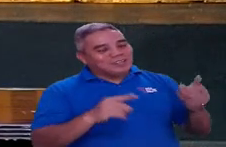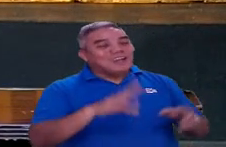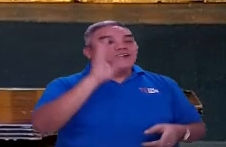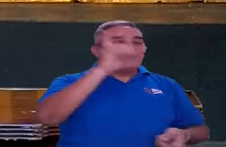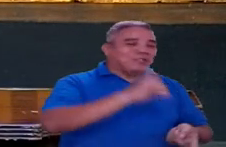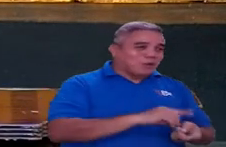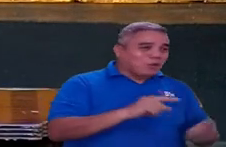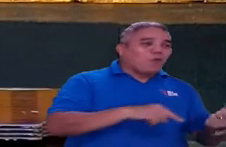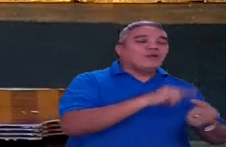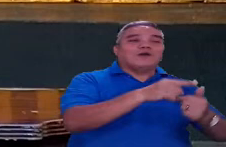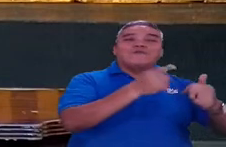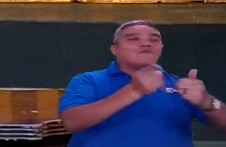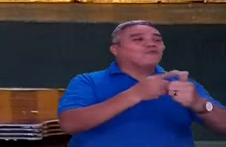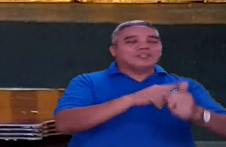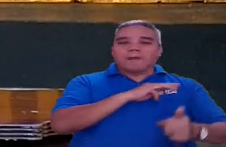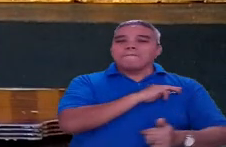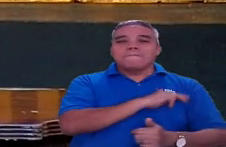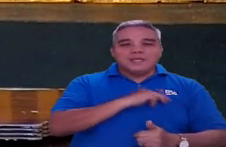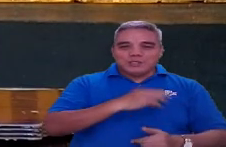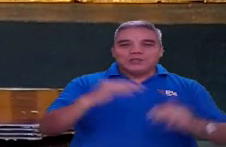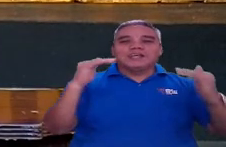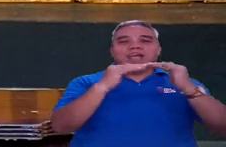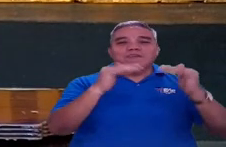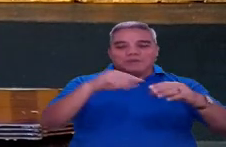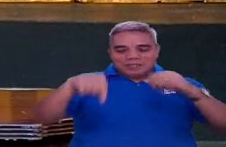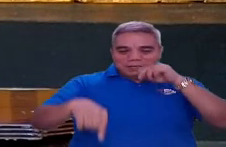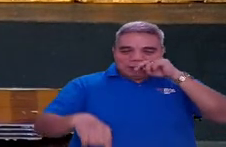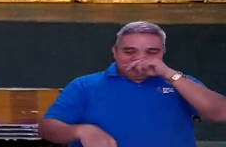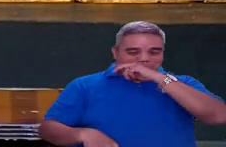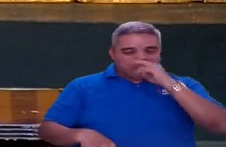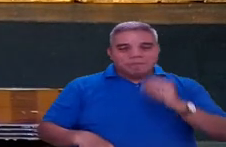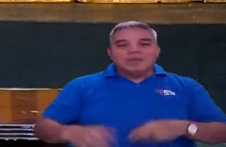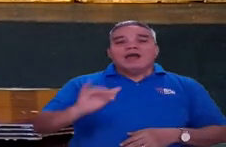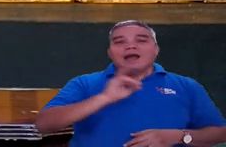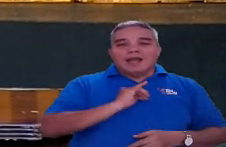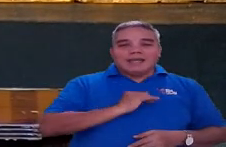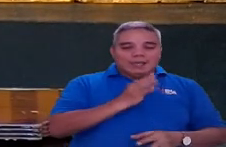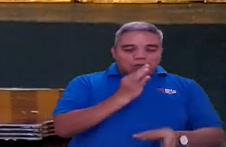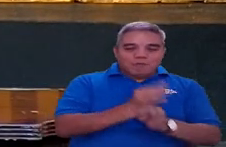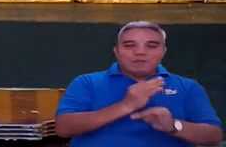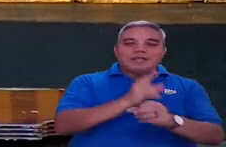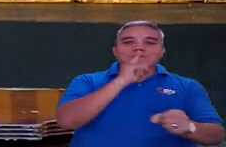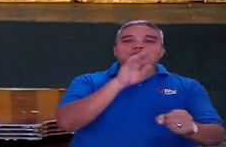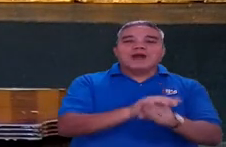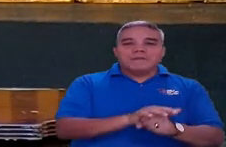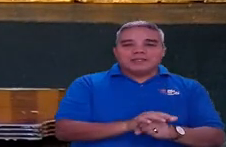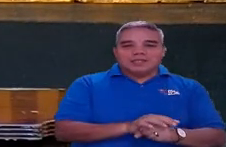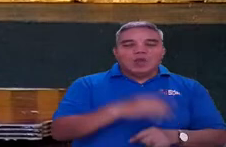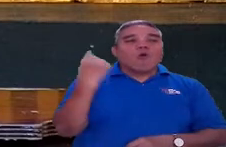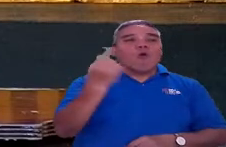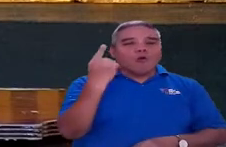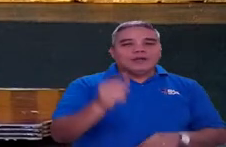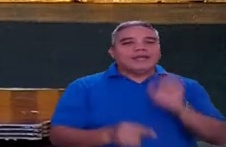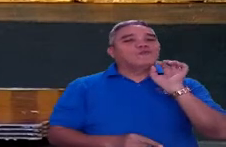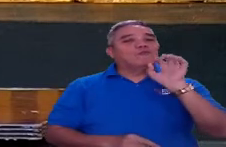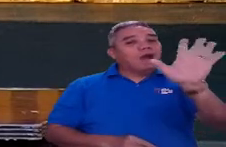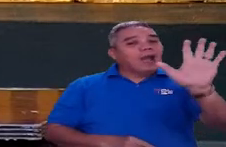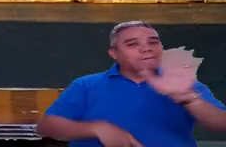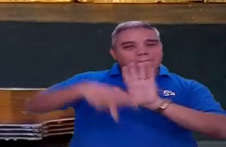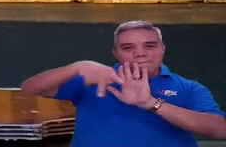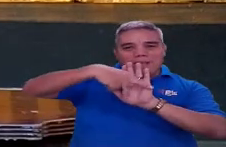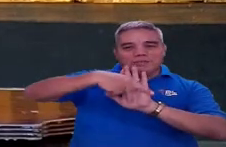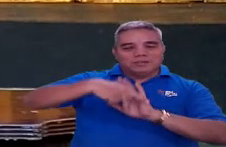Dr. Shelba, when we had our first missions conference here, ang aking faith promise offering ay only 5